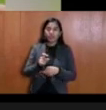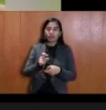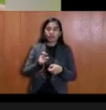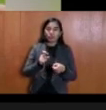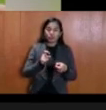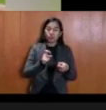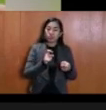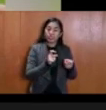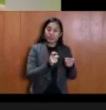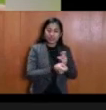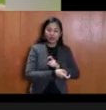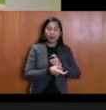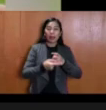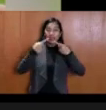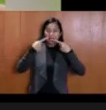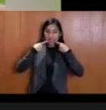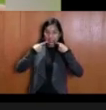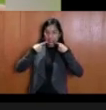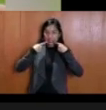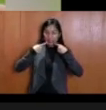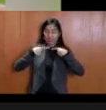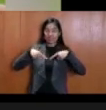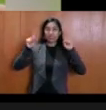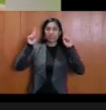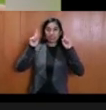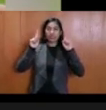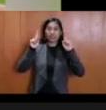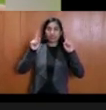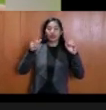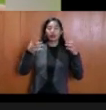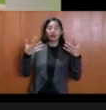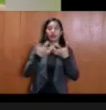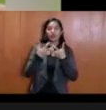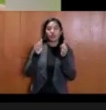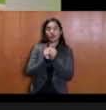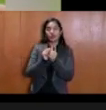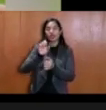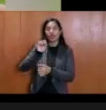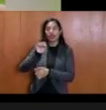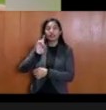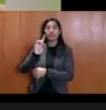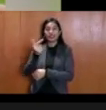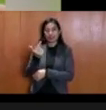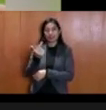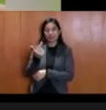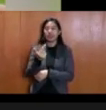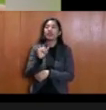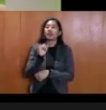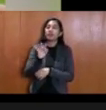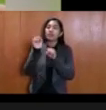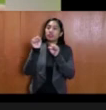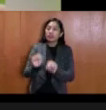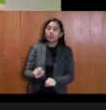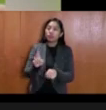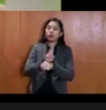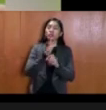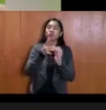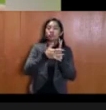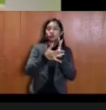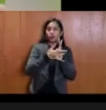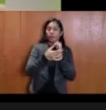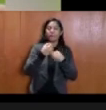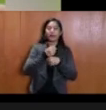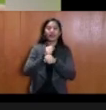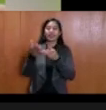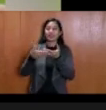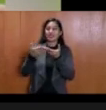not just inclusive growth, but in sustainable development. If we can use digitalization in order to make it easy